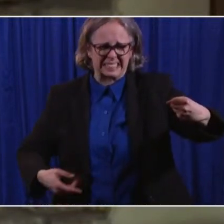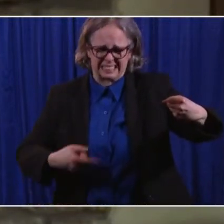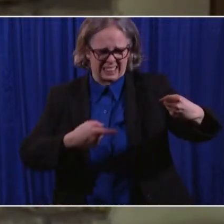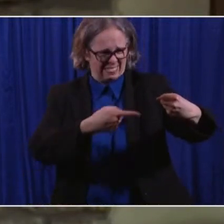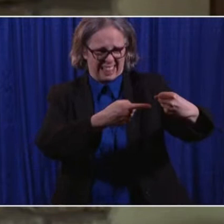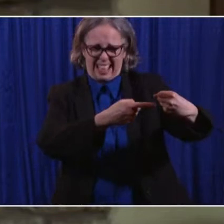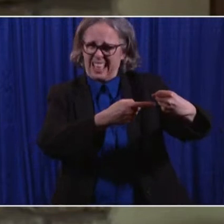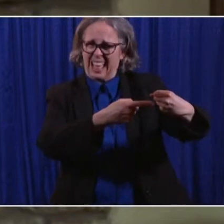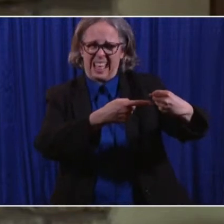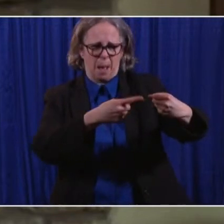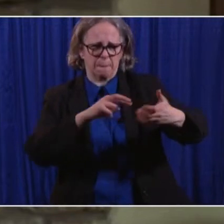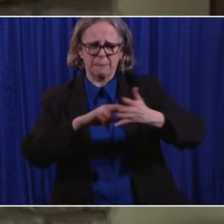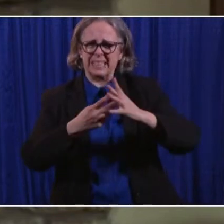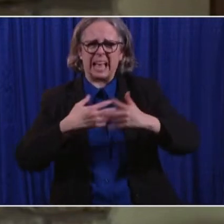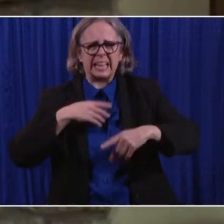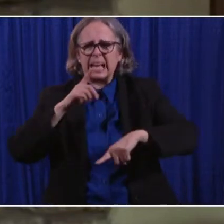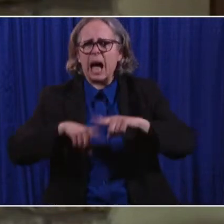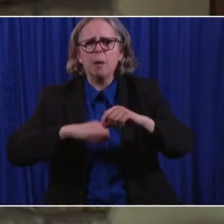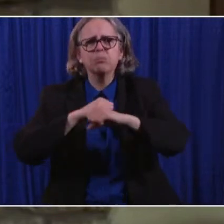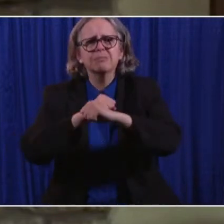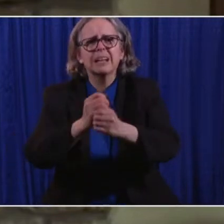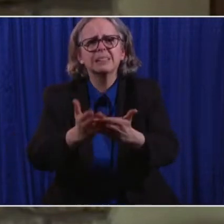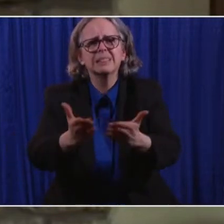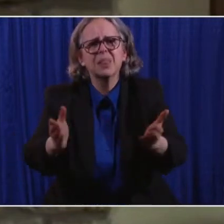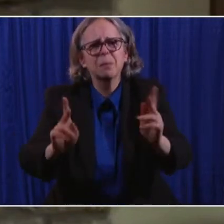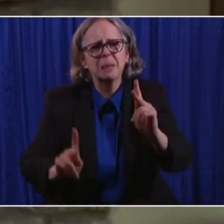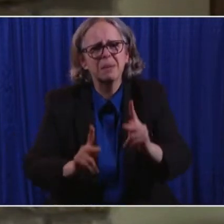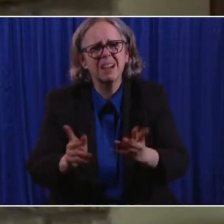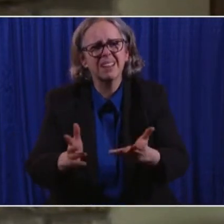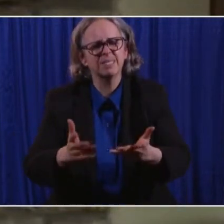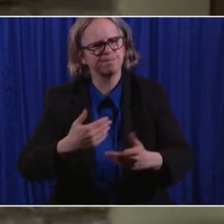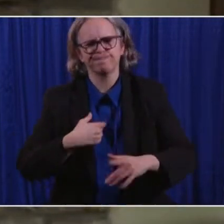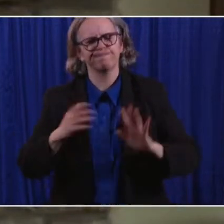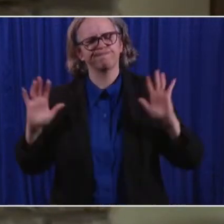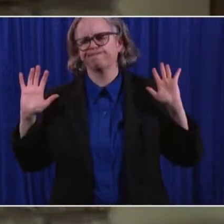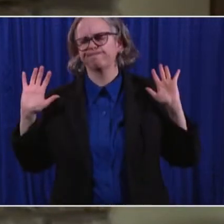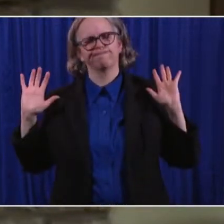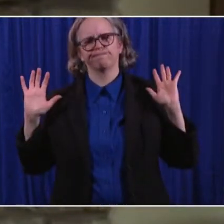lives is just, I cannot accept that.